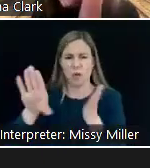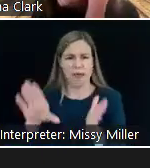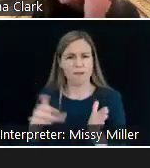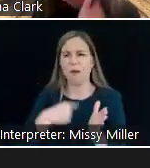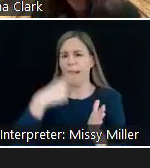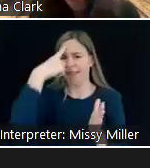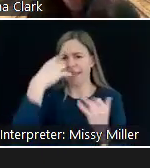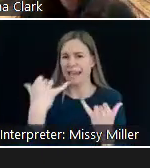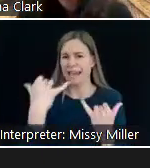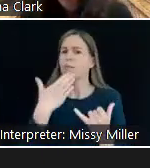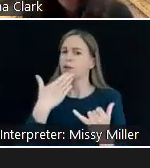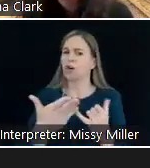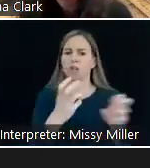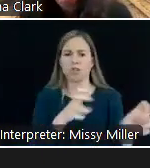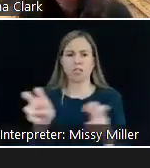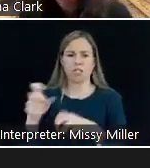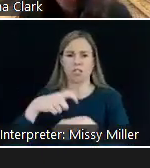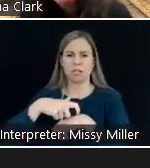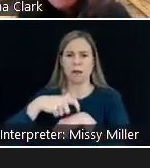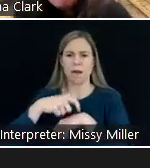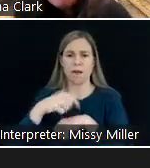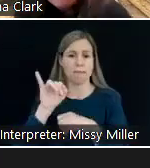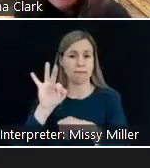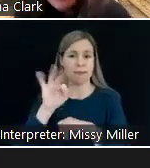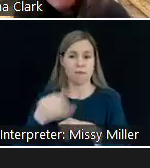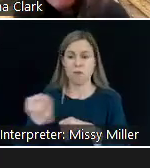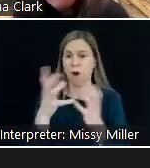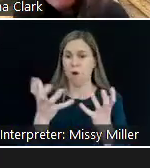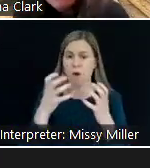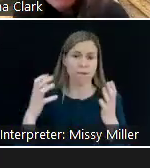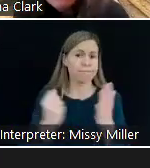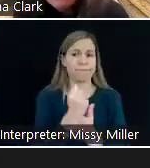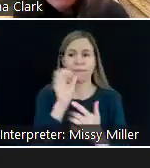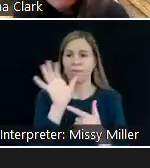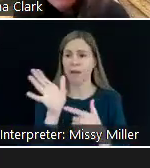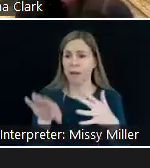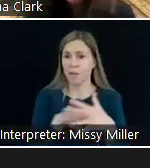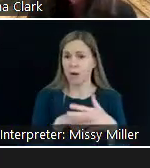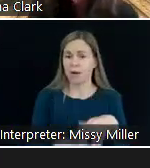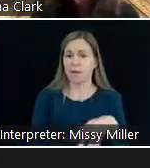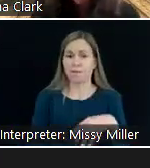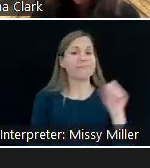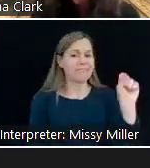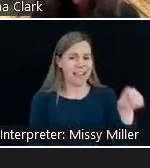be a good transition point if you would like to take that 5-minute break now. Yes.